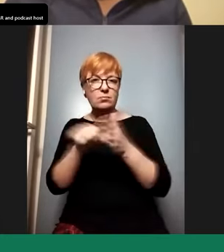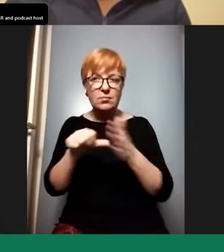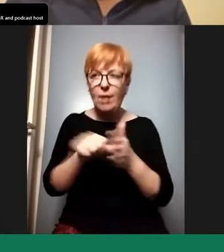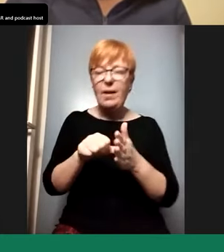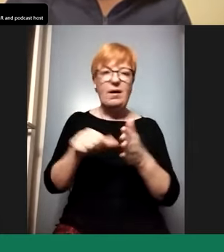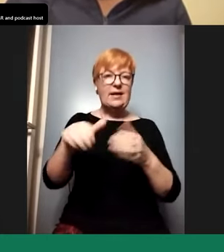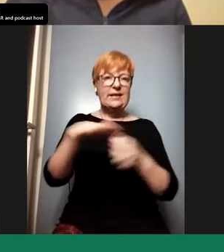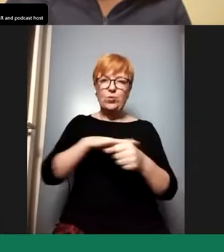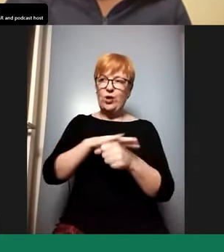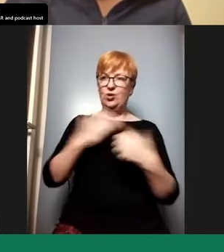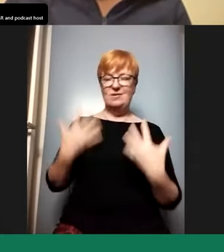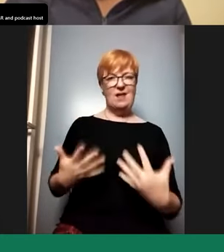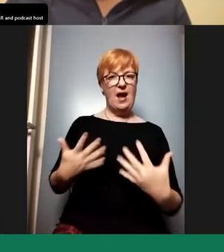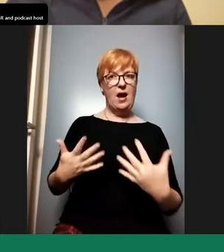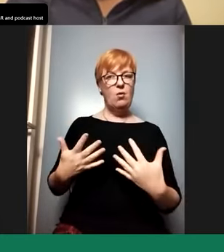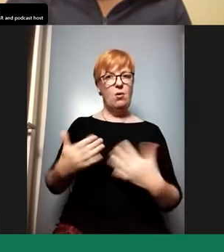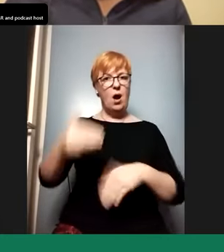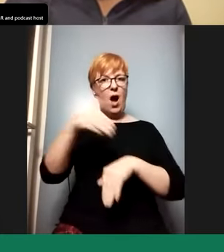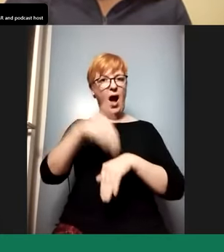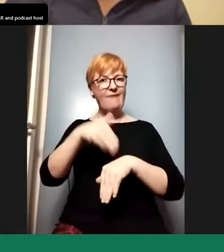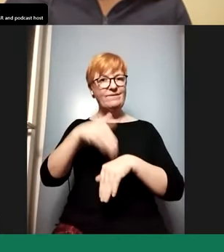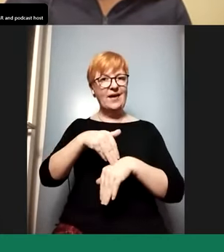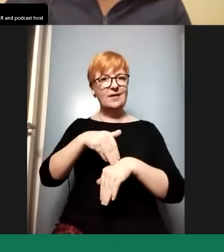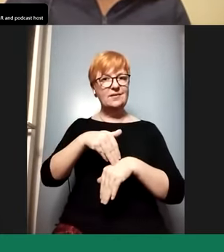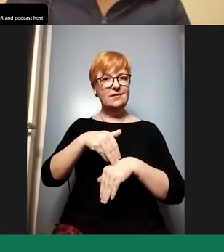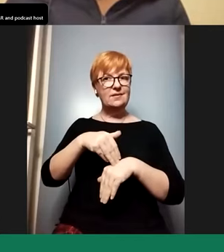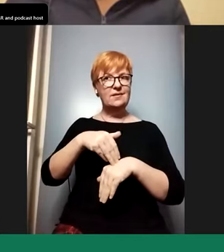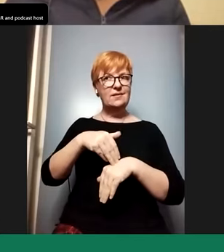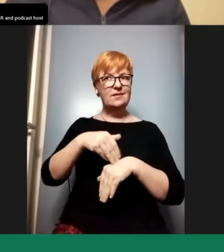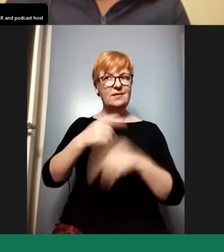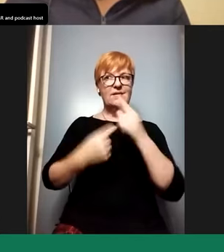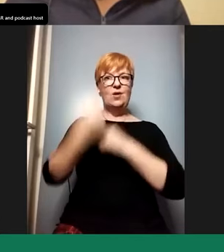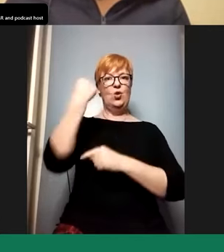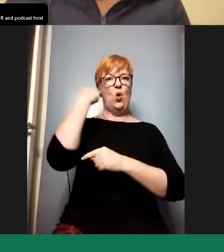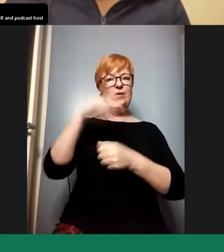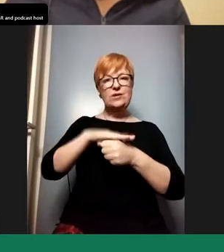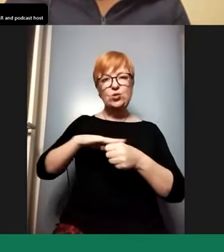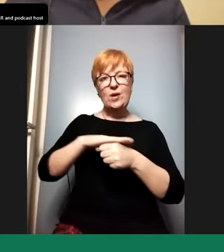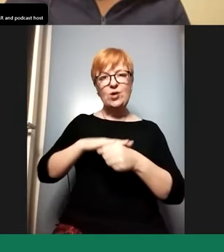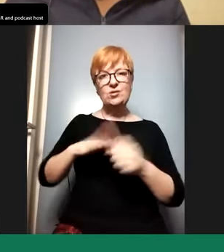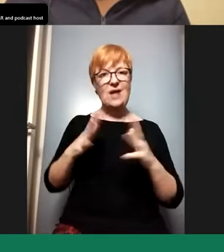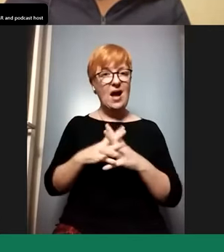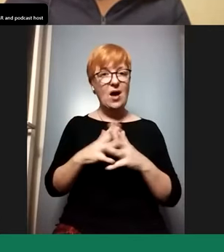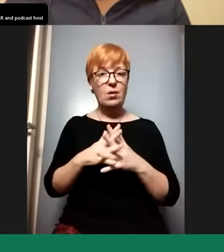now, how does that affect those situations? Like, I mean, Belly, or people